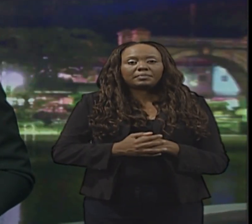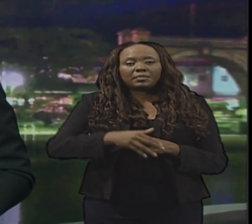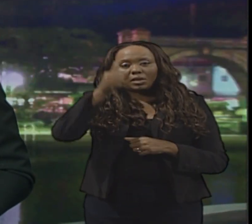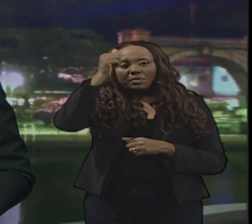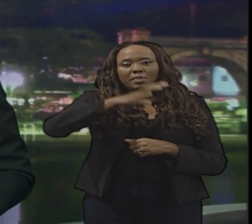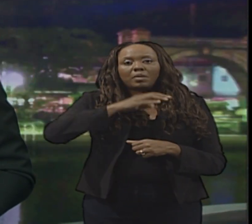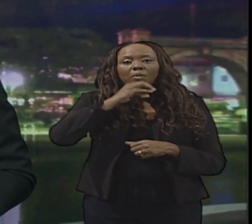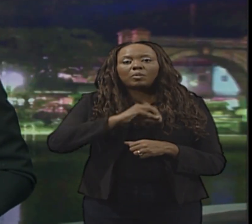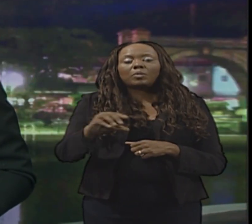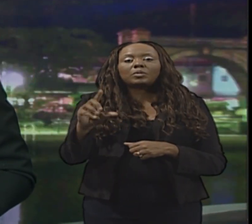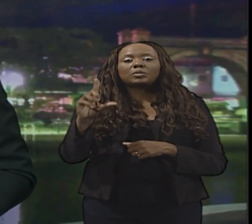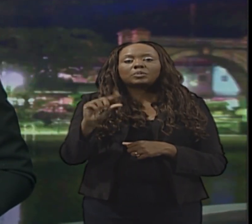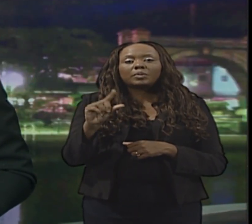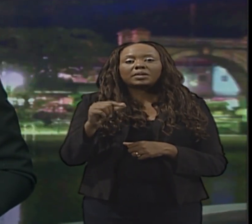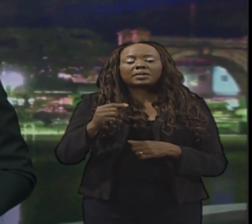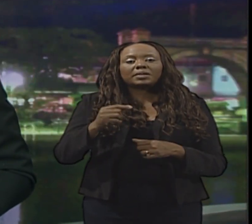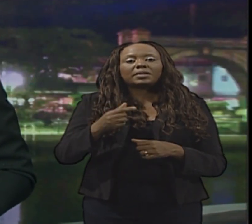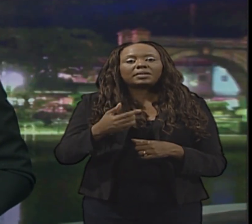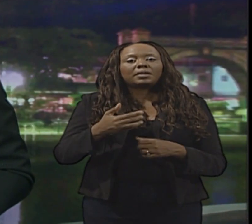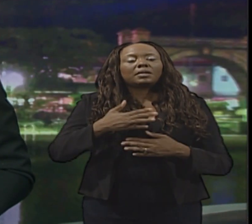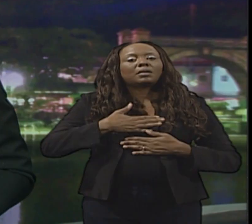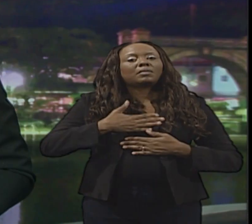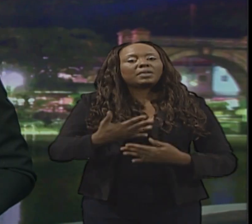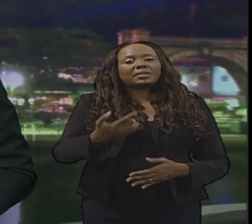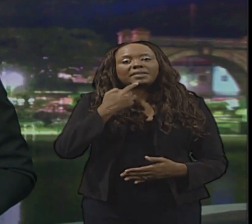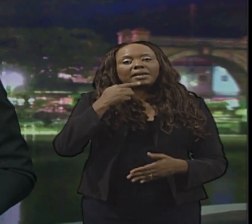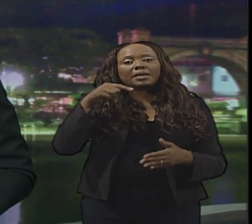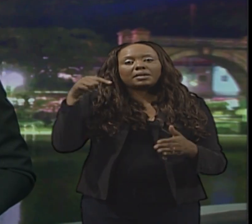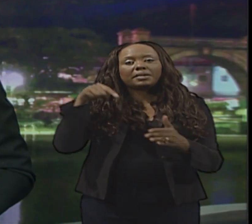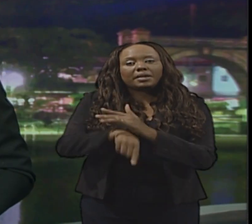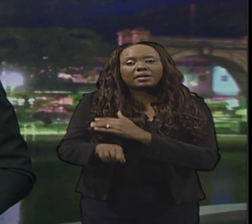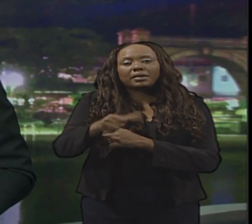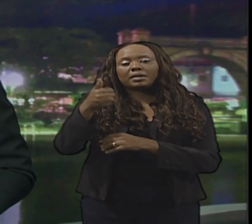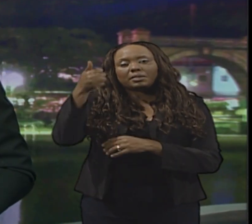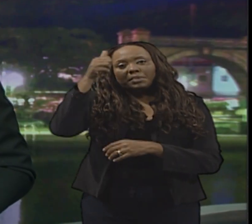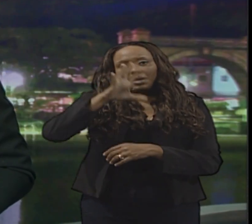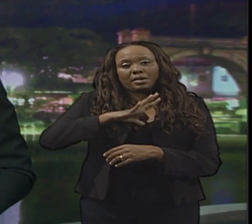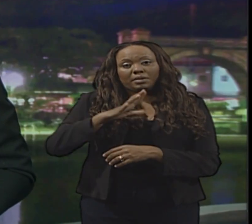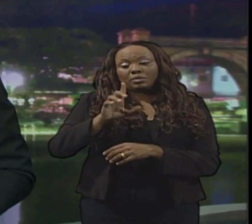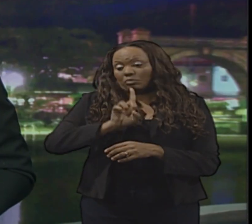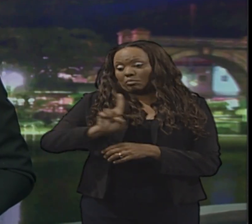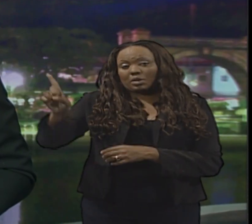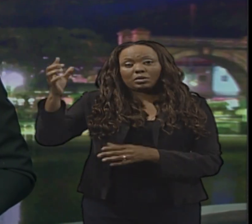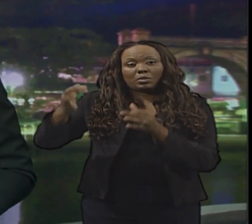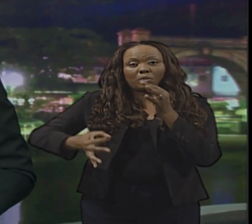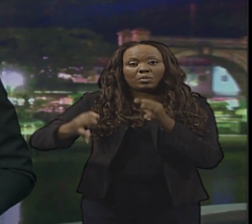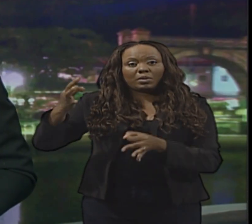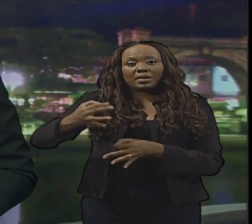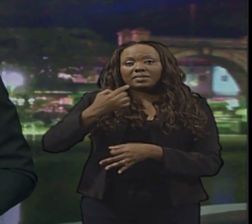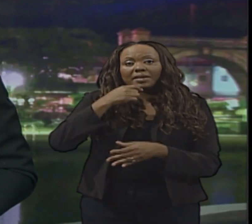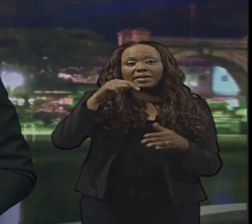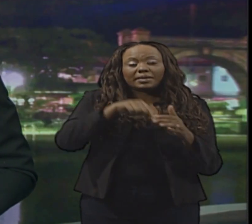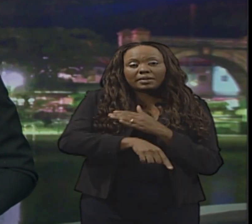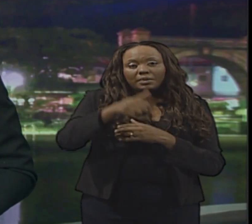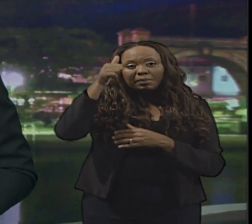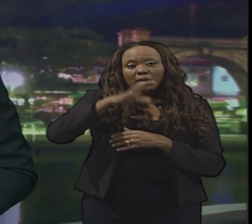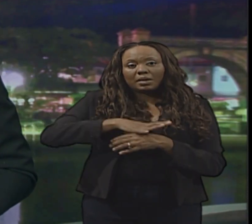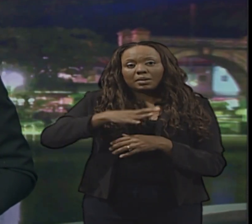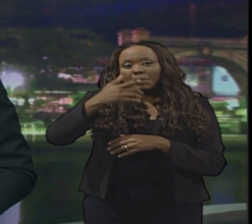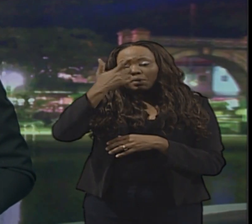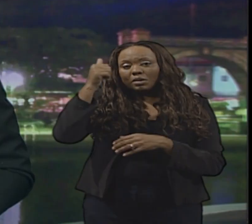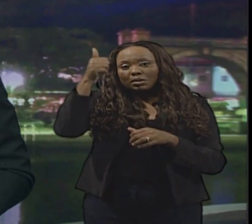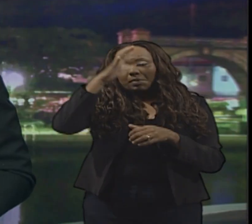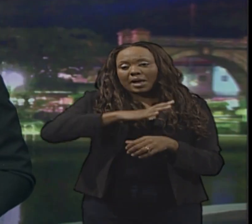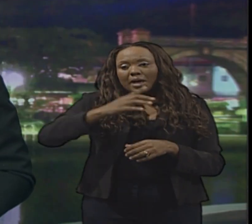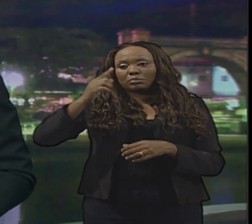20-year-old mechanic who allegedly confessed to the murder of another man appeared in court today. The accused reportedly says he killed the man because